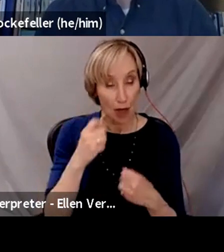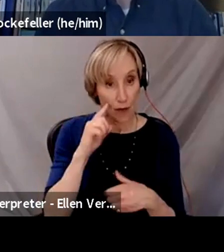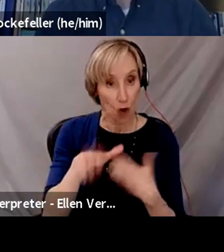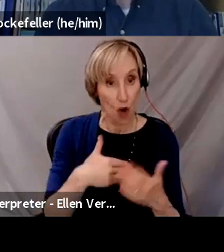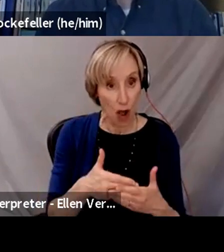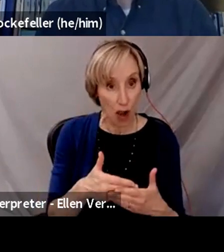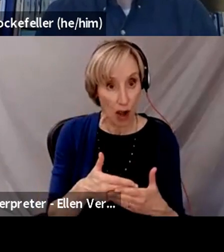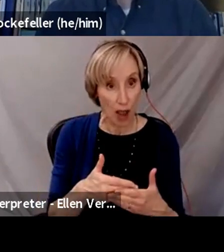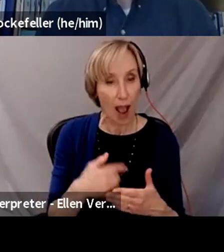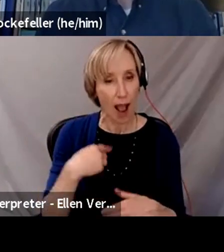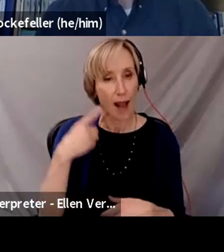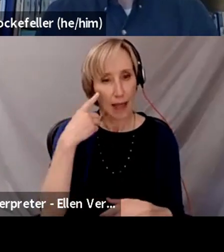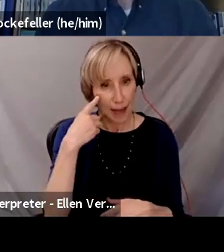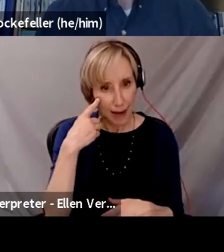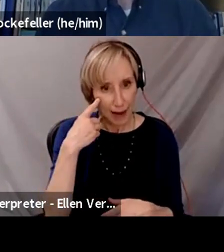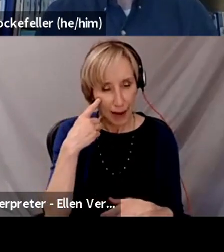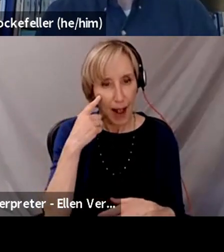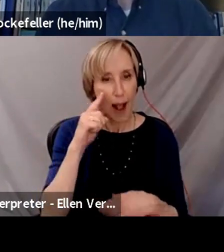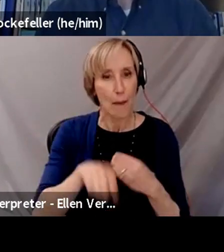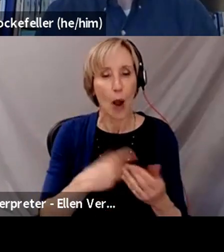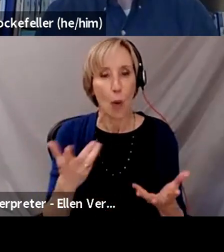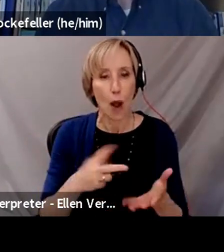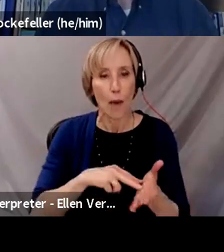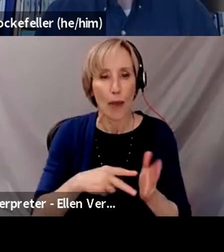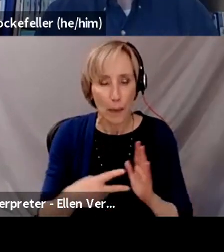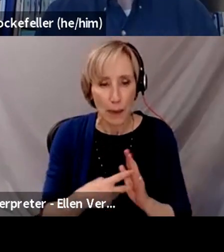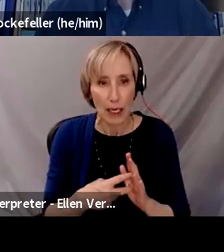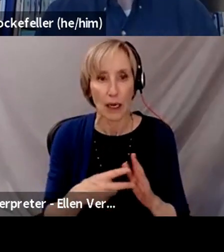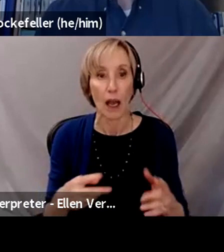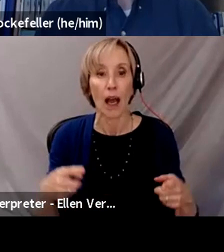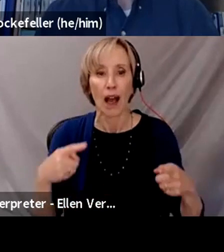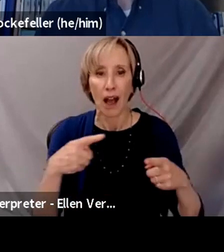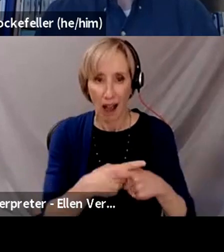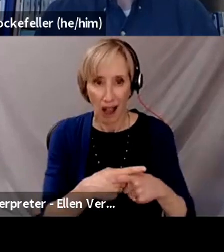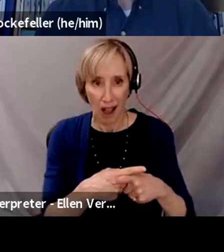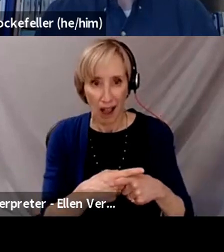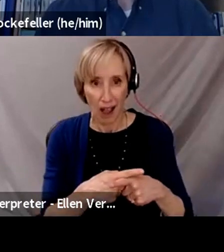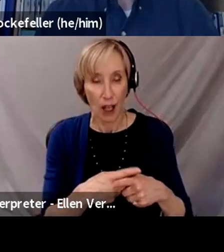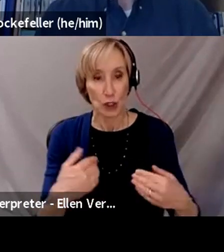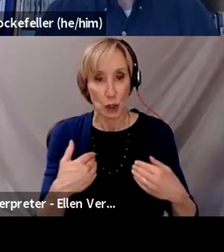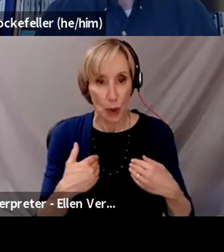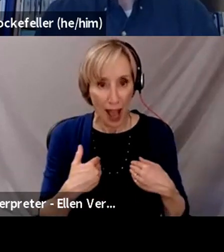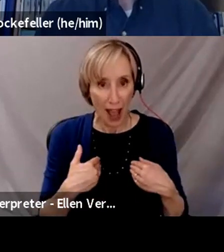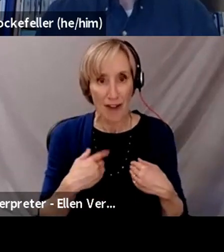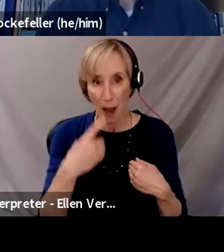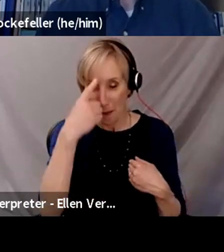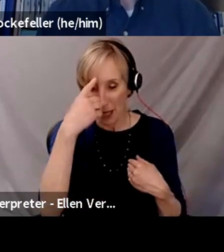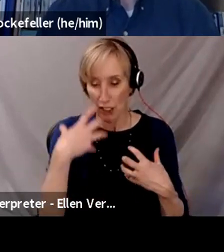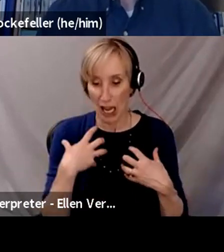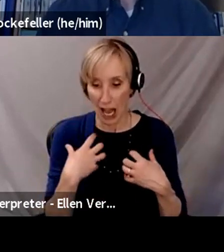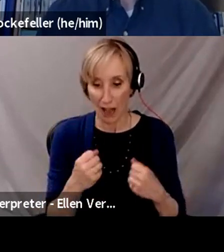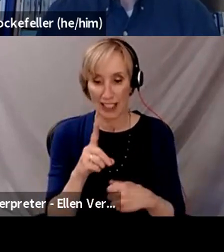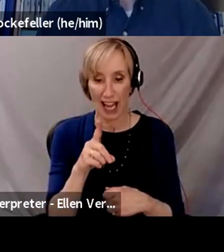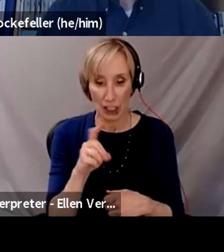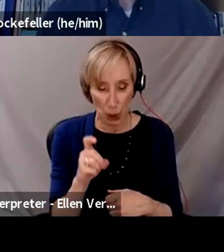the connotation and the intersection of how it is criminal to have a mental health diagnosis and to exist in this society in the way that we